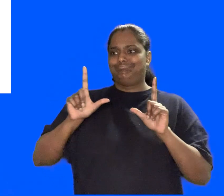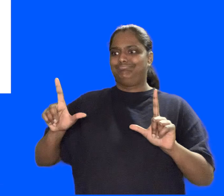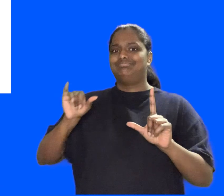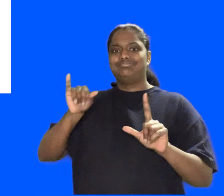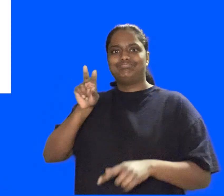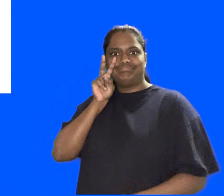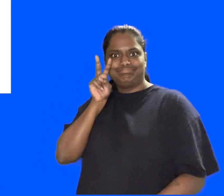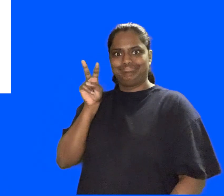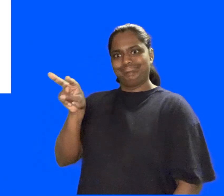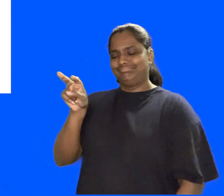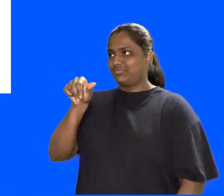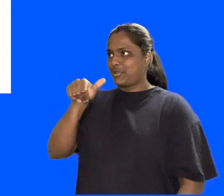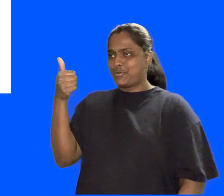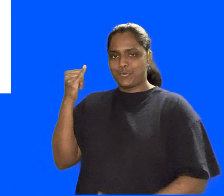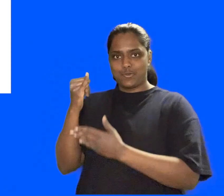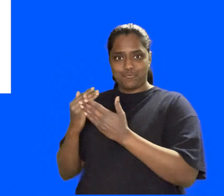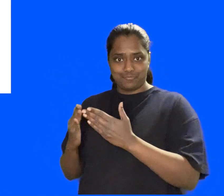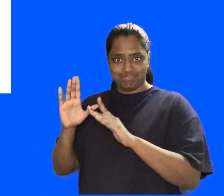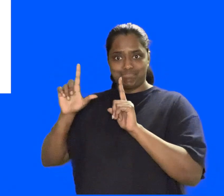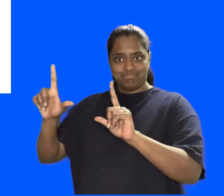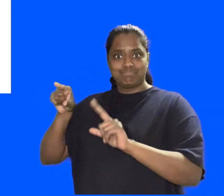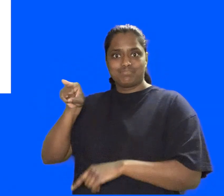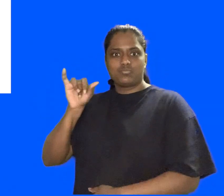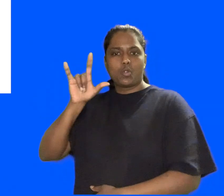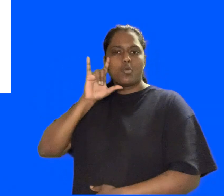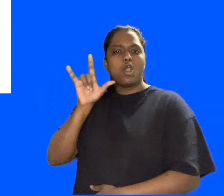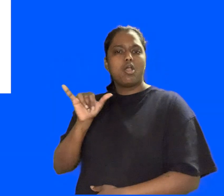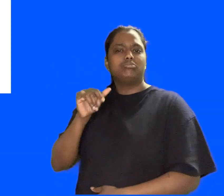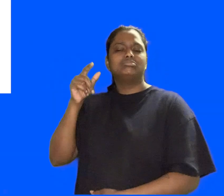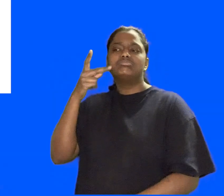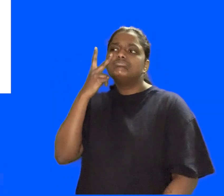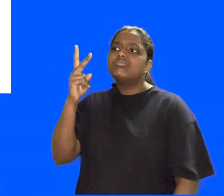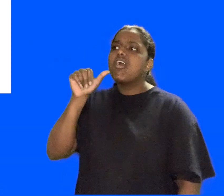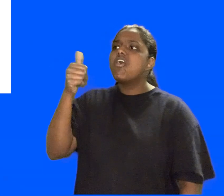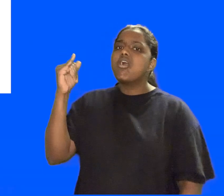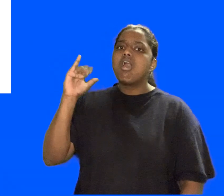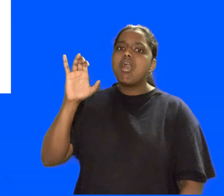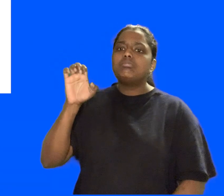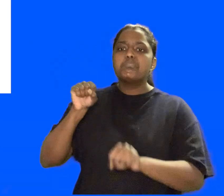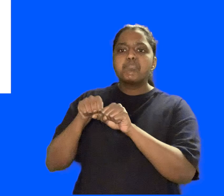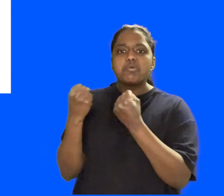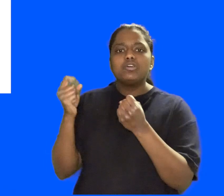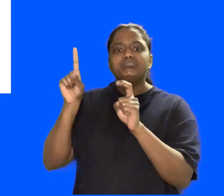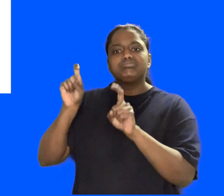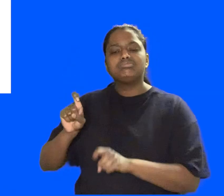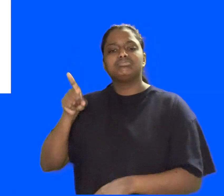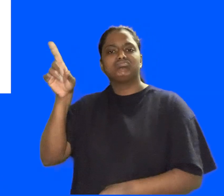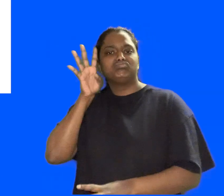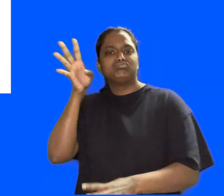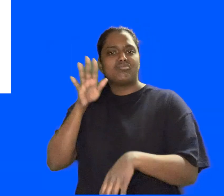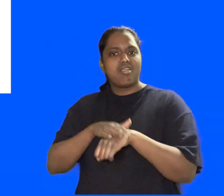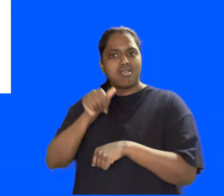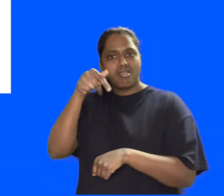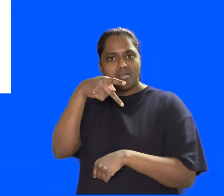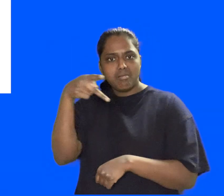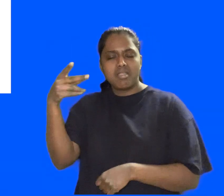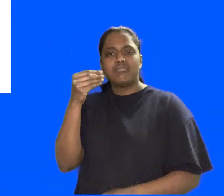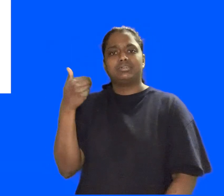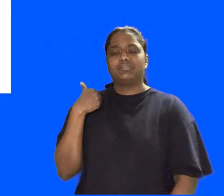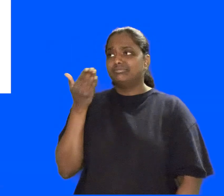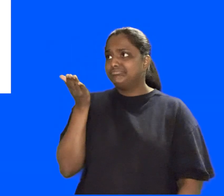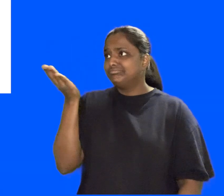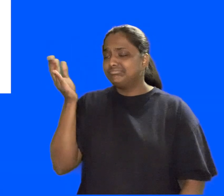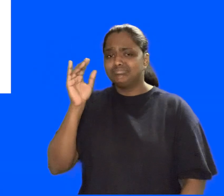respond to one of his photos. In this example, she's asking if this photo was at the old Workman Arts